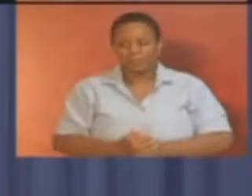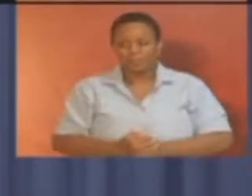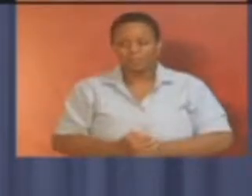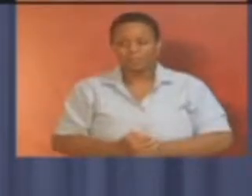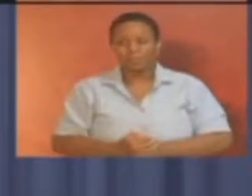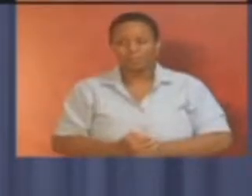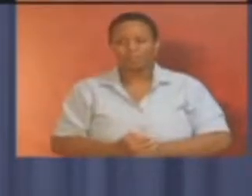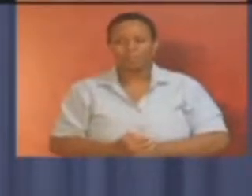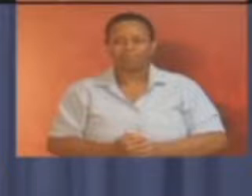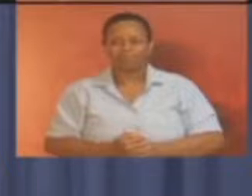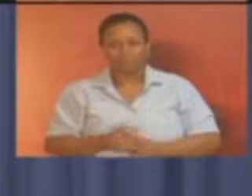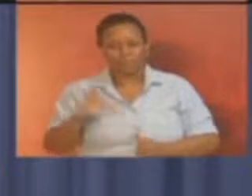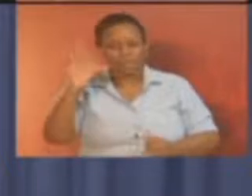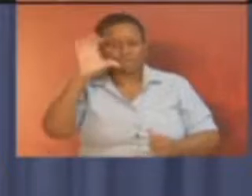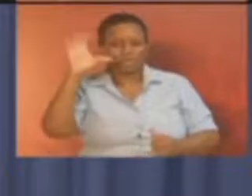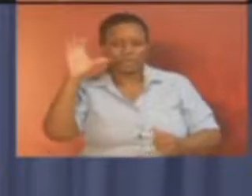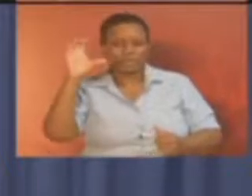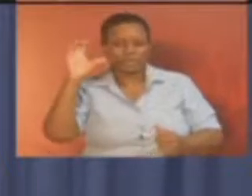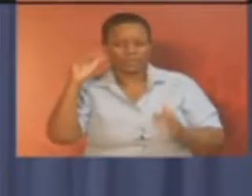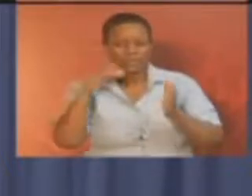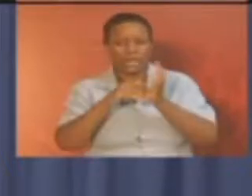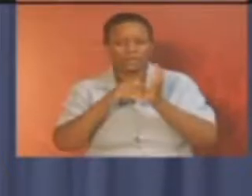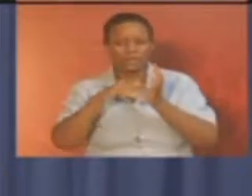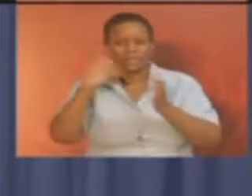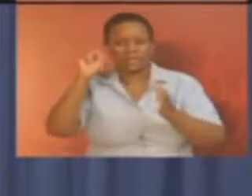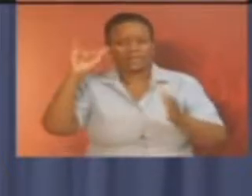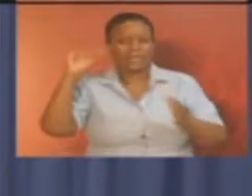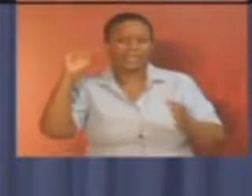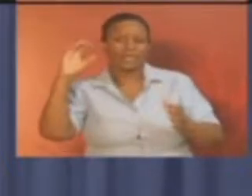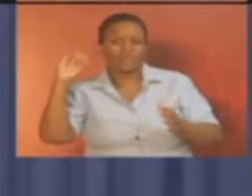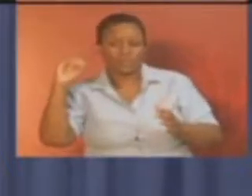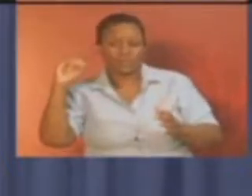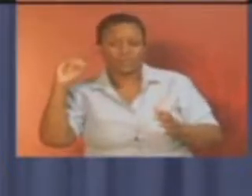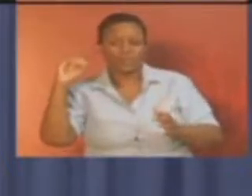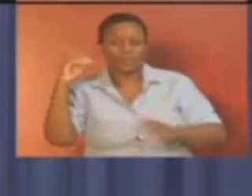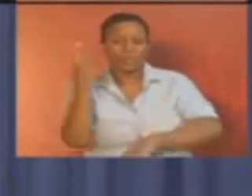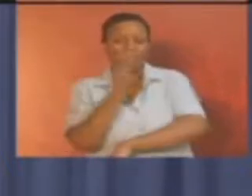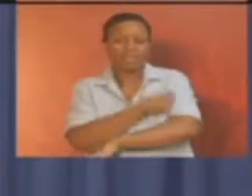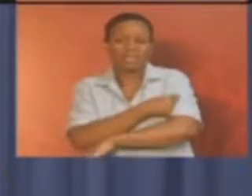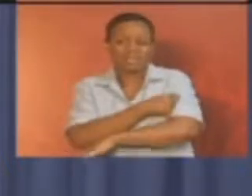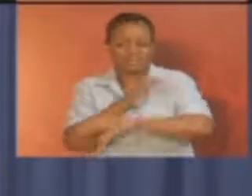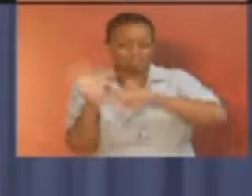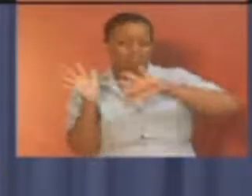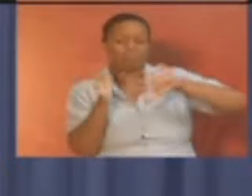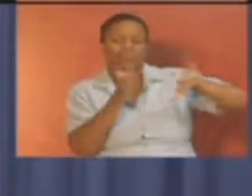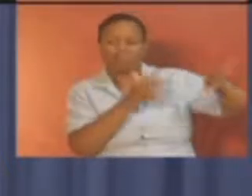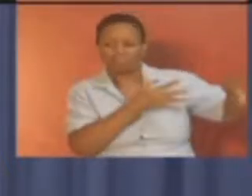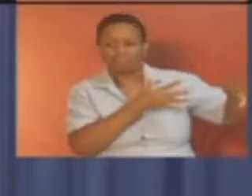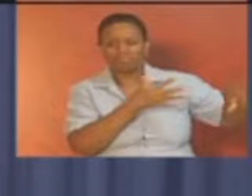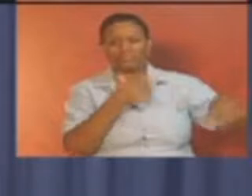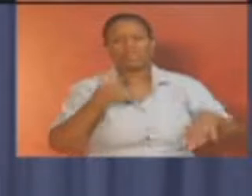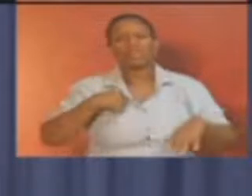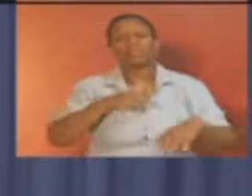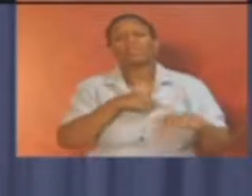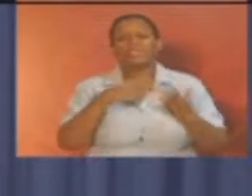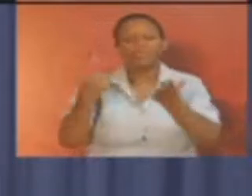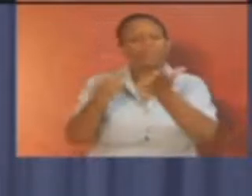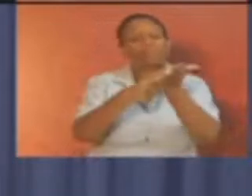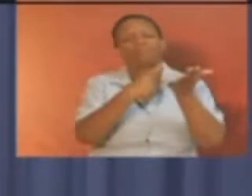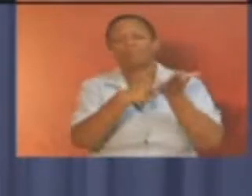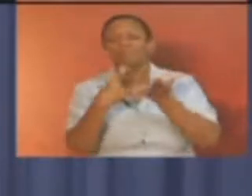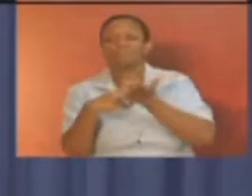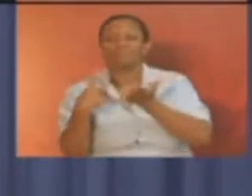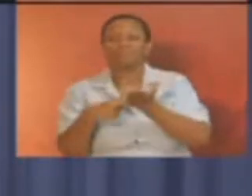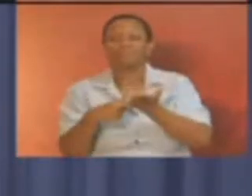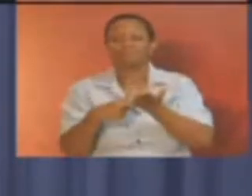100,000 doses of Sinopharm vaccines, we are already in talks to purchase vaccines on a commercial